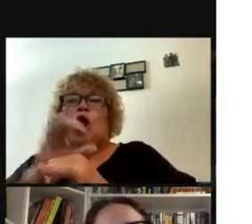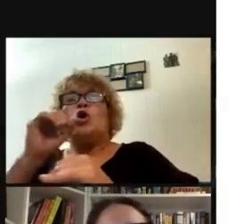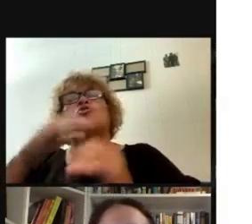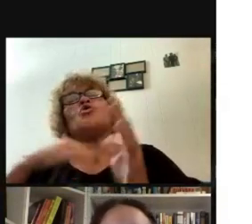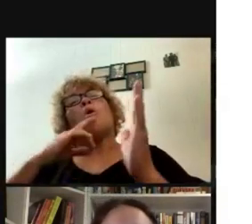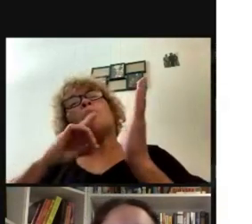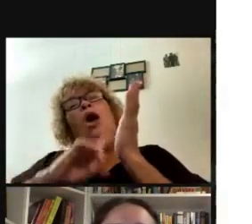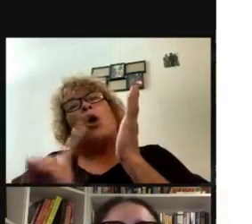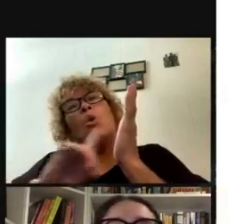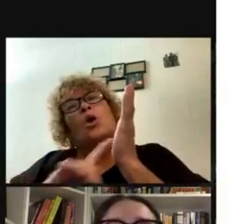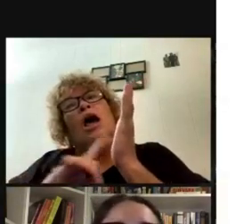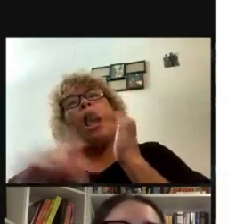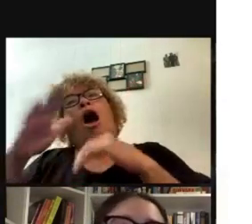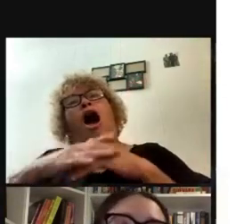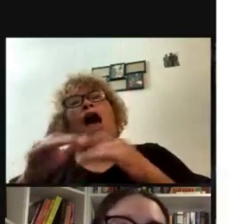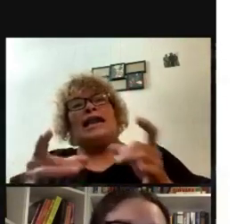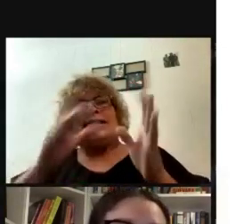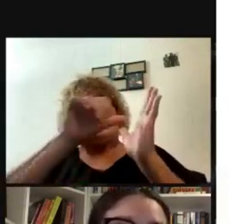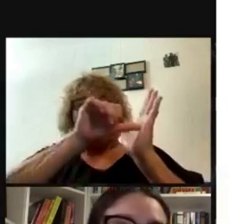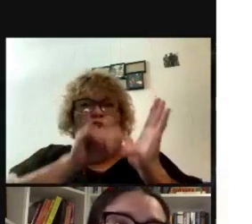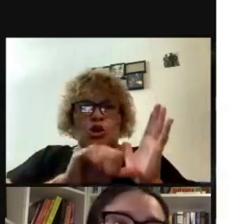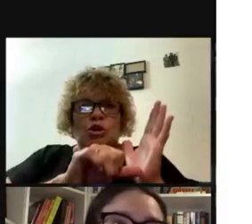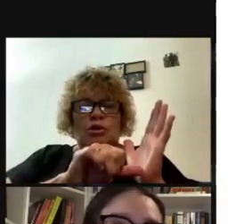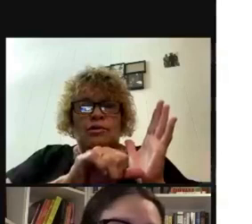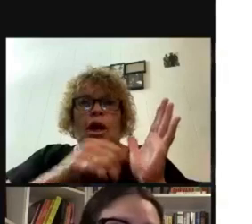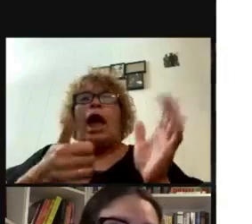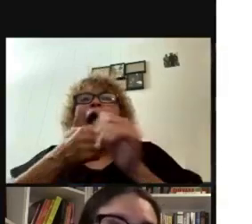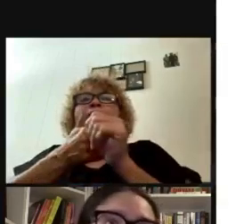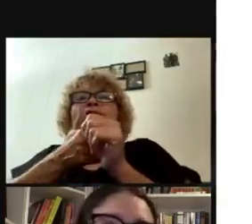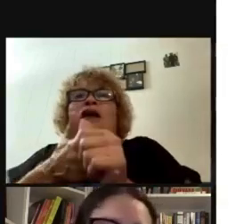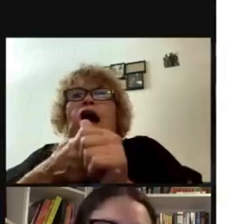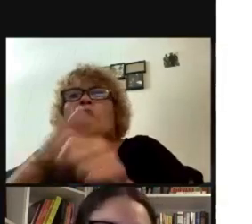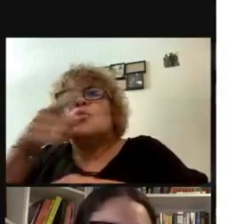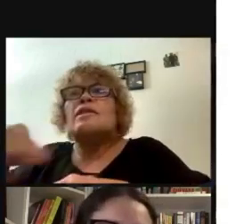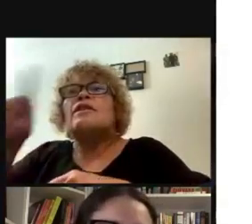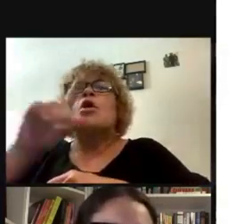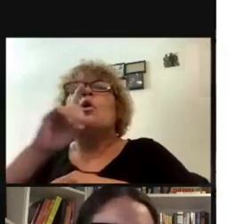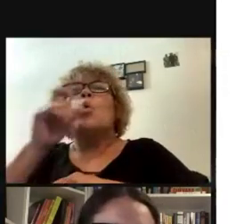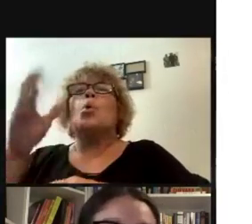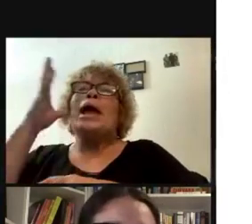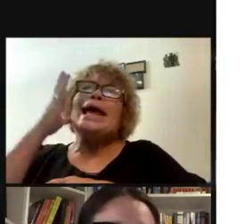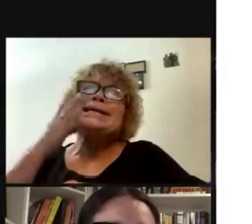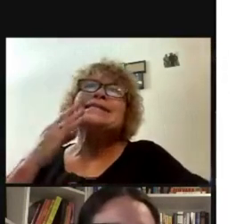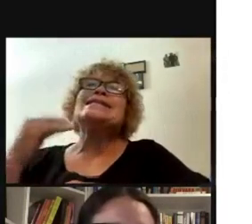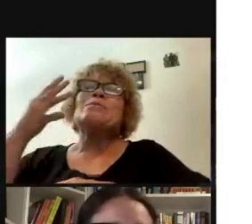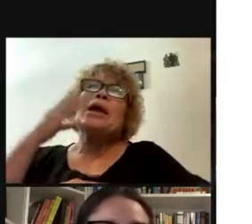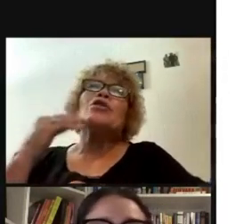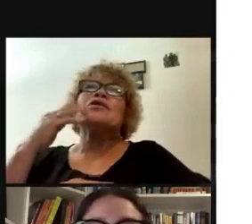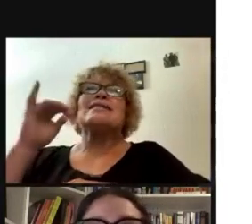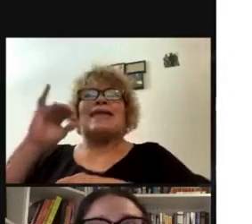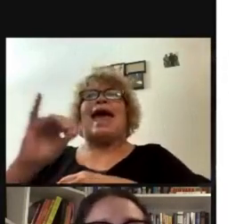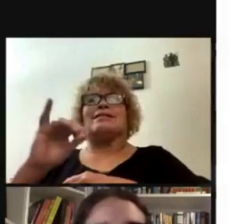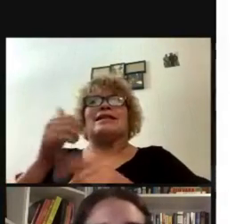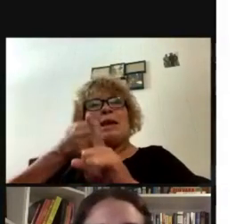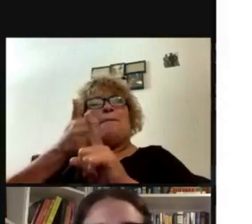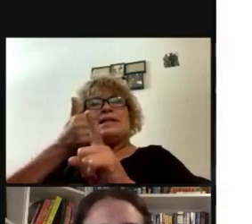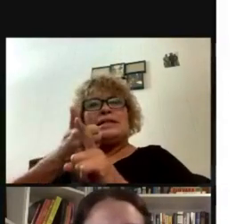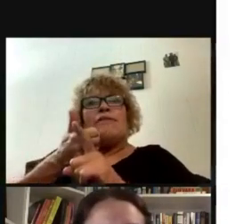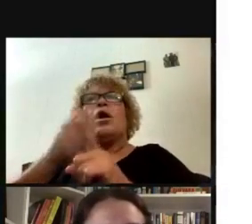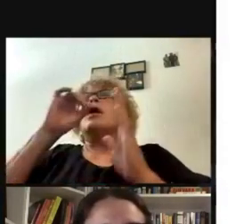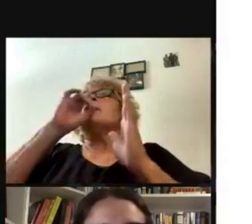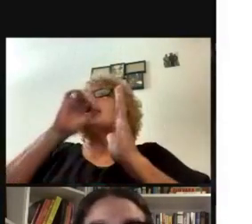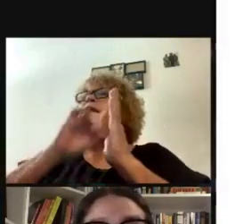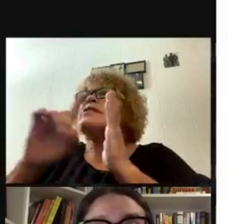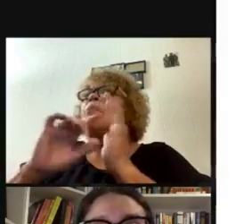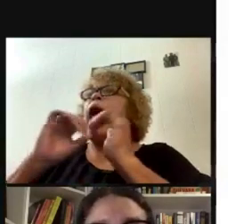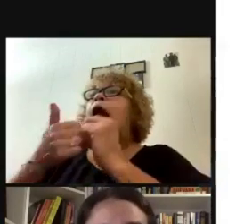sterilization abuse in the United States follows the lead of those that experienced these practices firsthand. So examining how